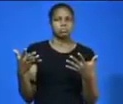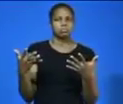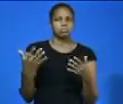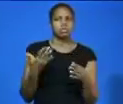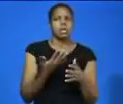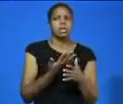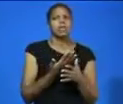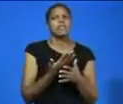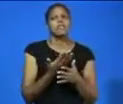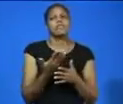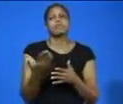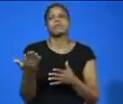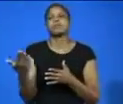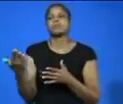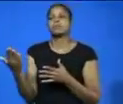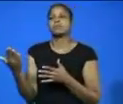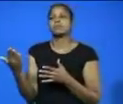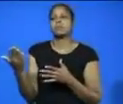a